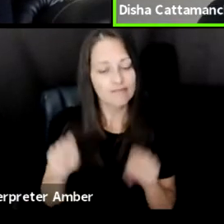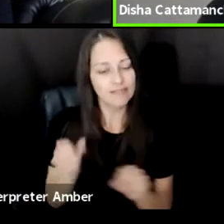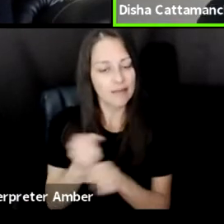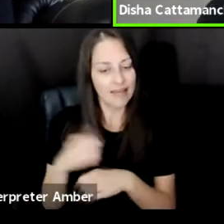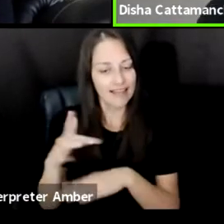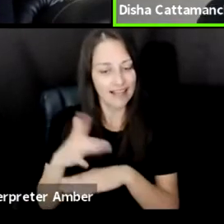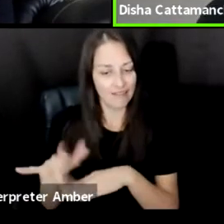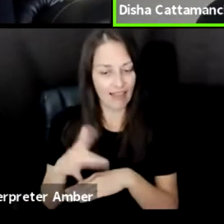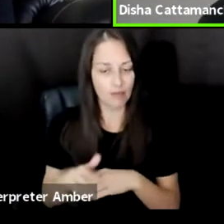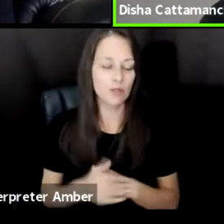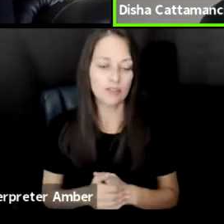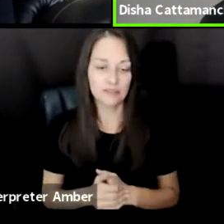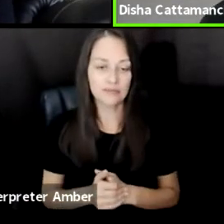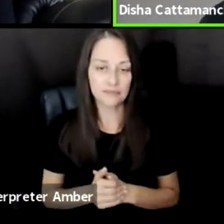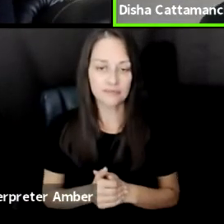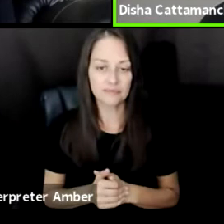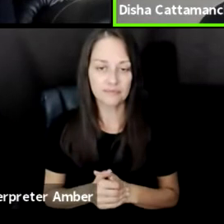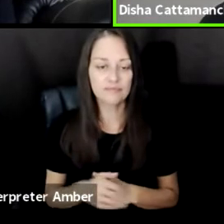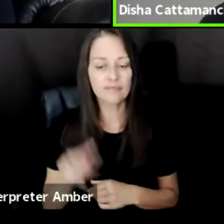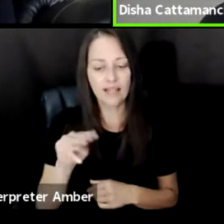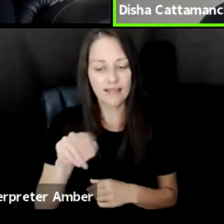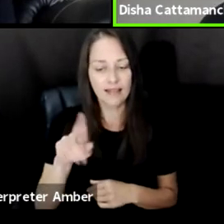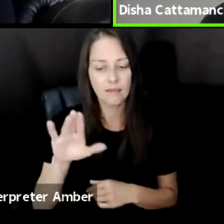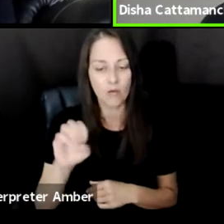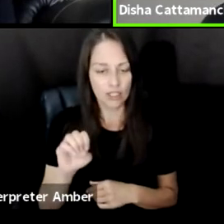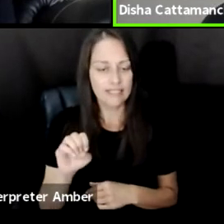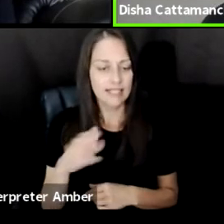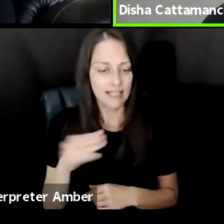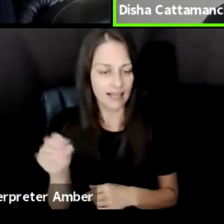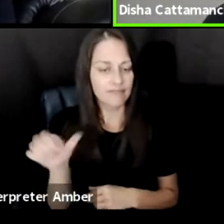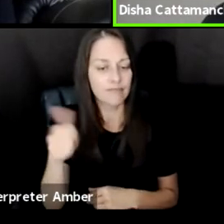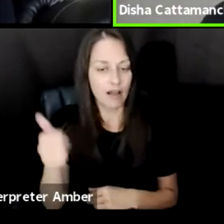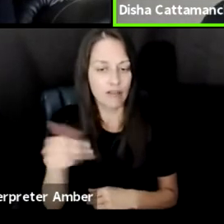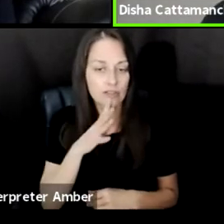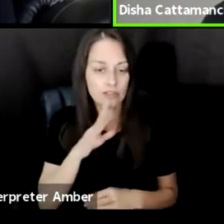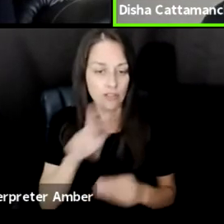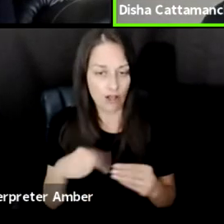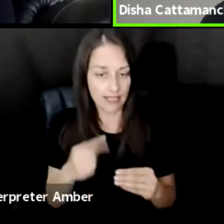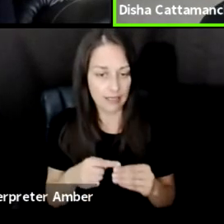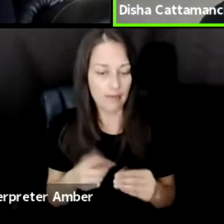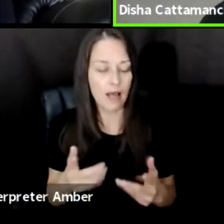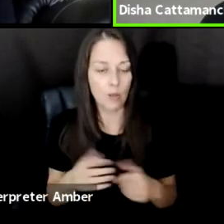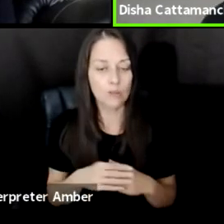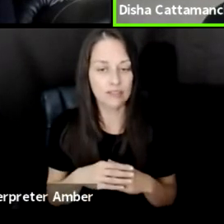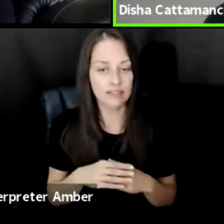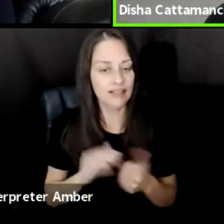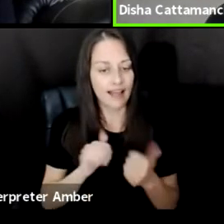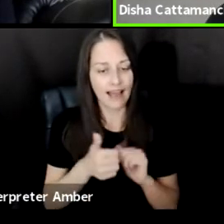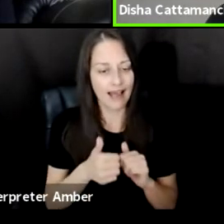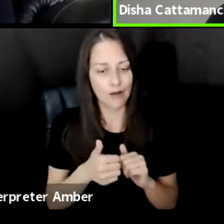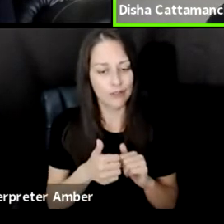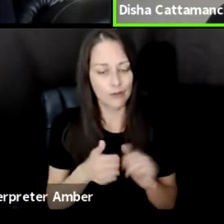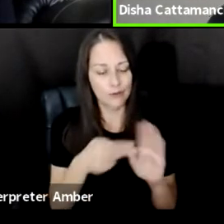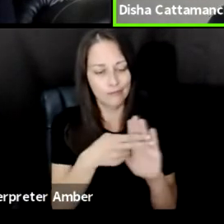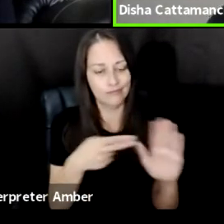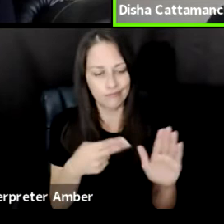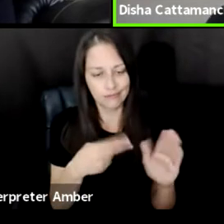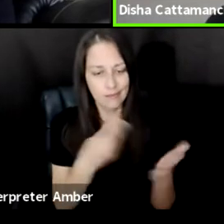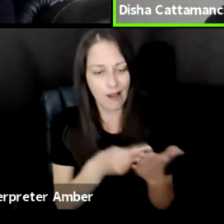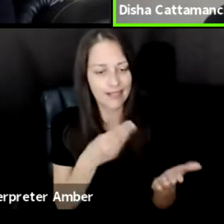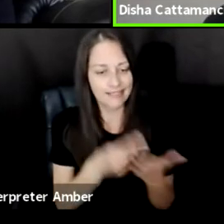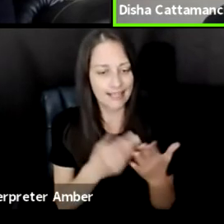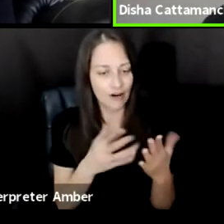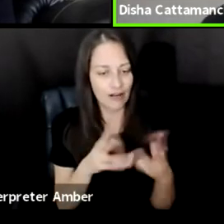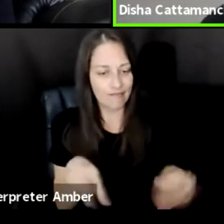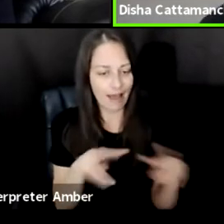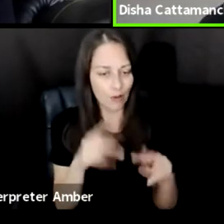Marcy and everyone else was talking about this, like putting monetary like value in art. It